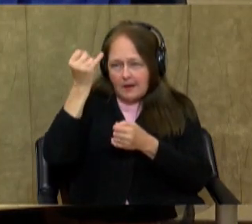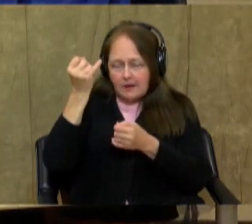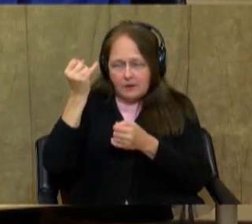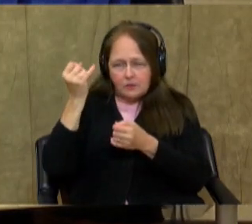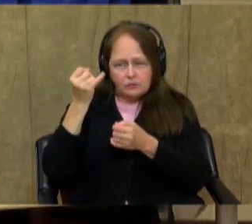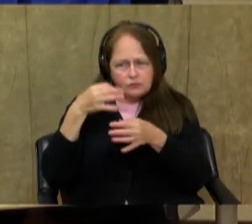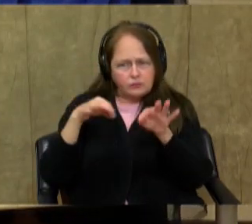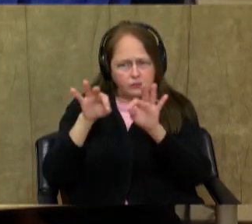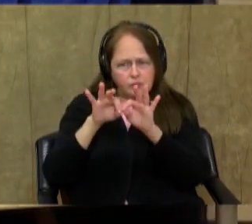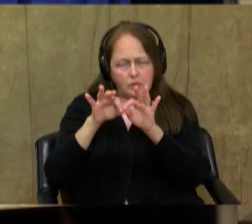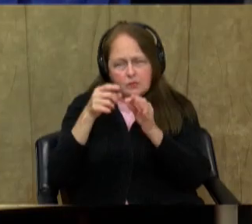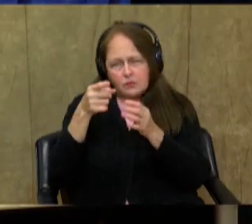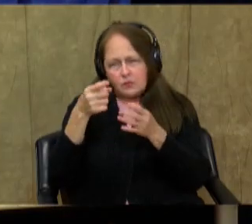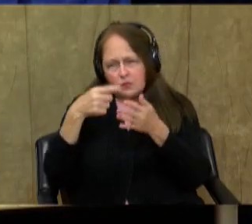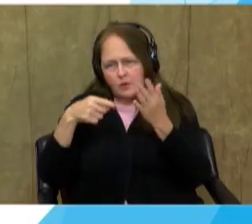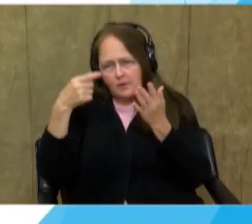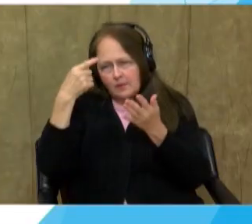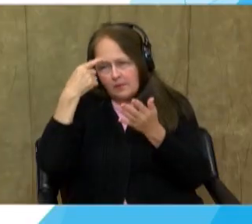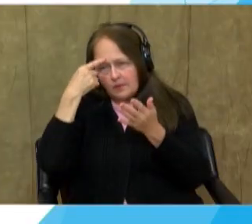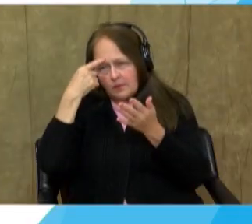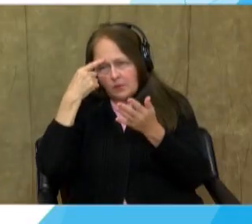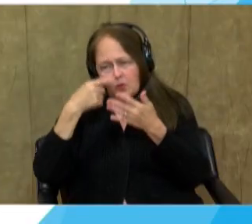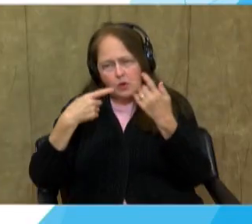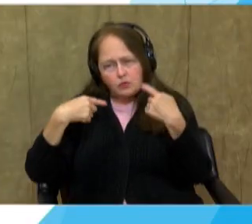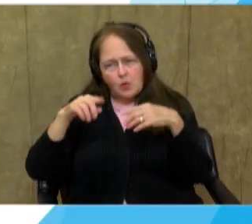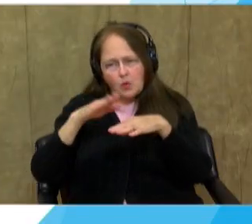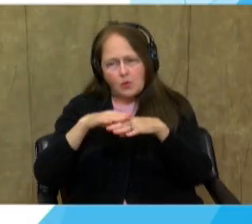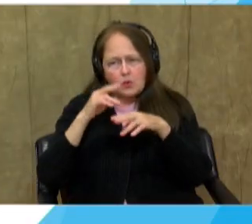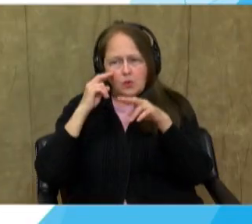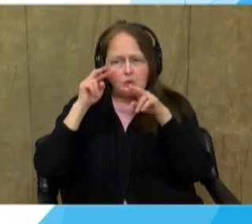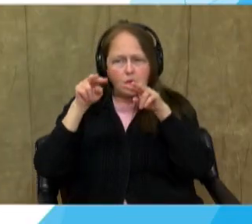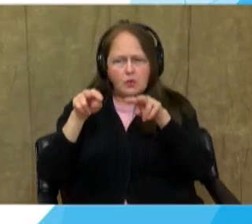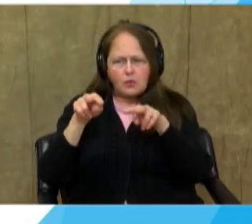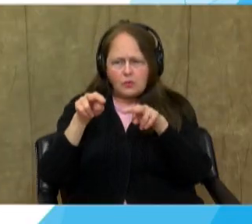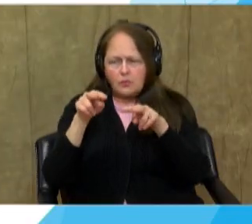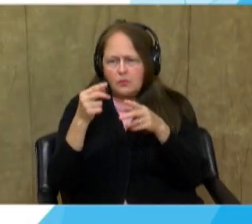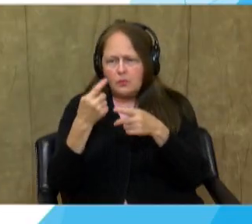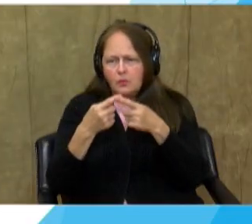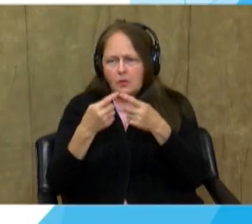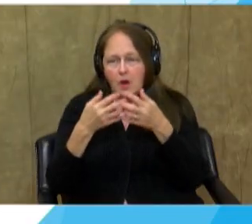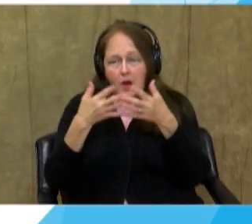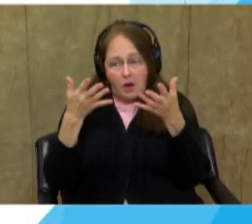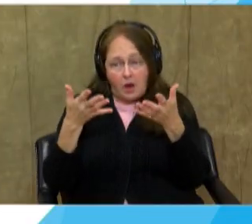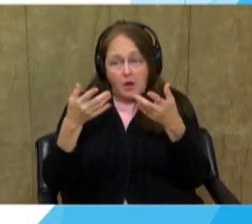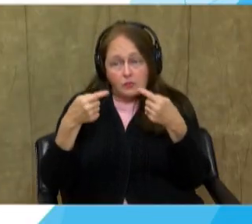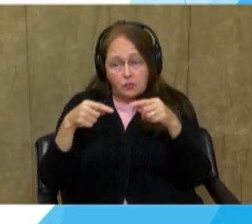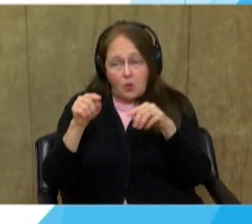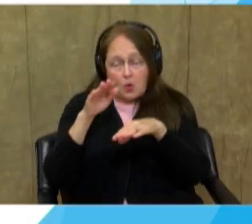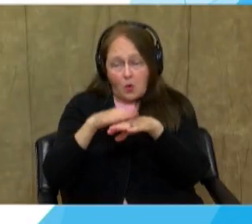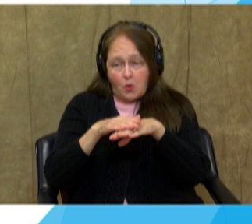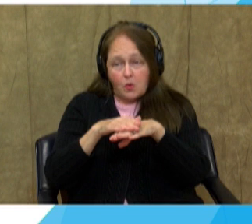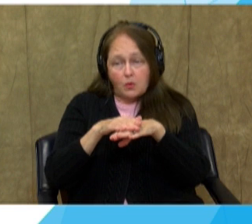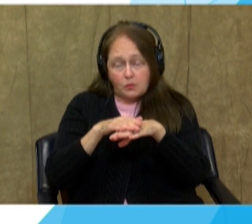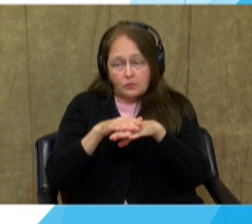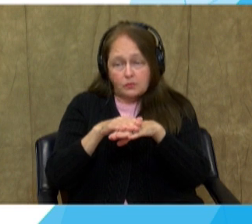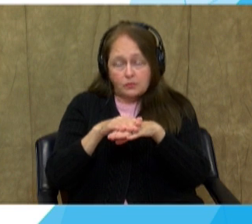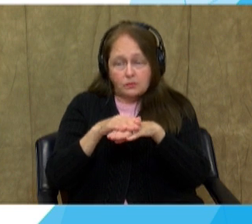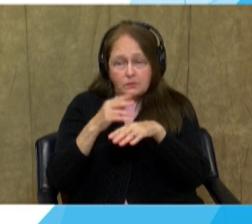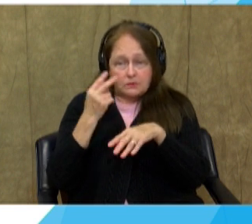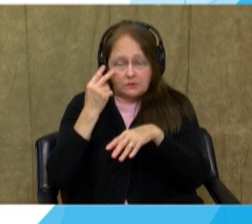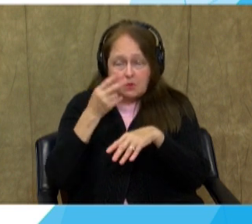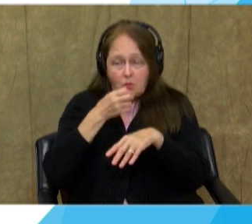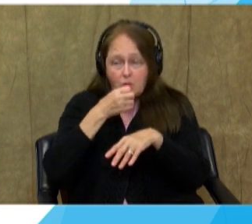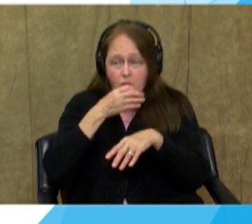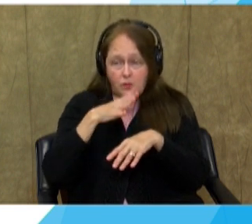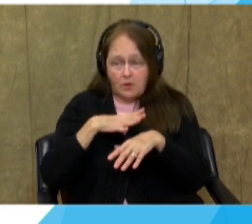picture. What can you infer? What is going on? Look close. There's a lot going on in the background. You have a lady